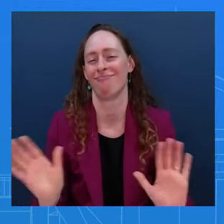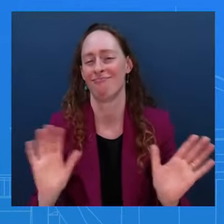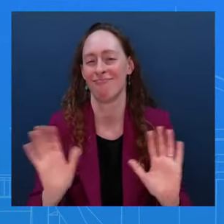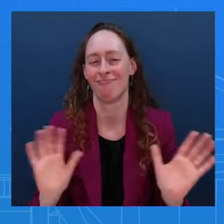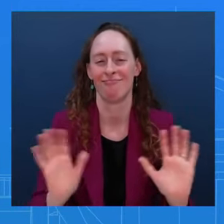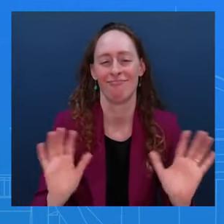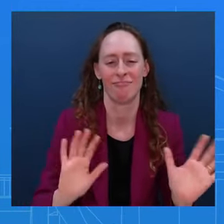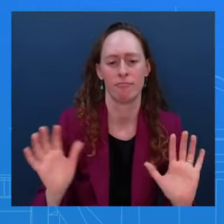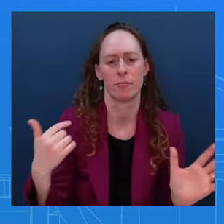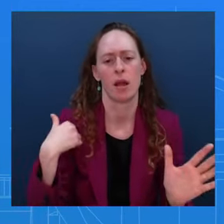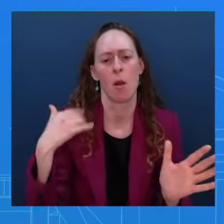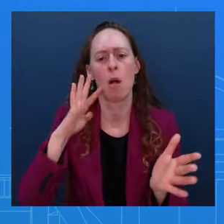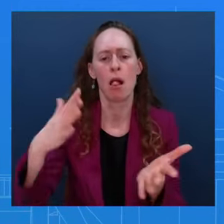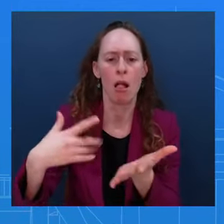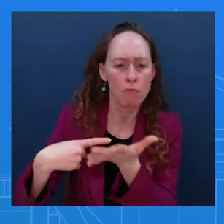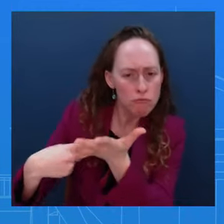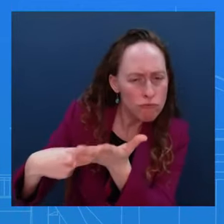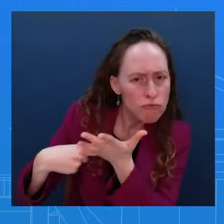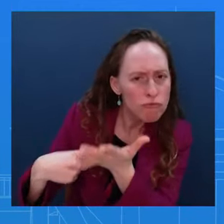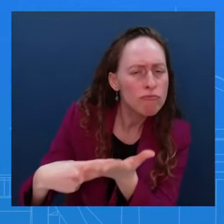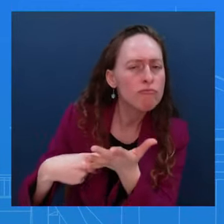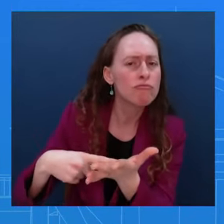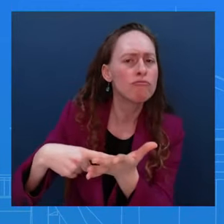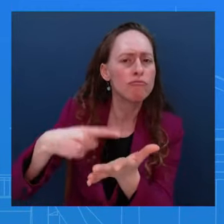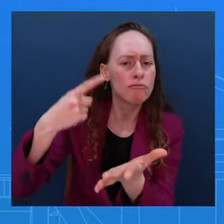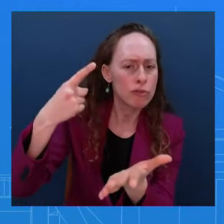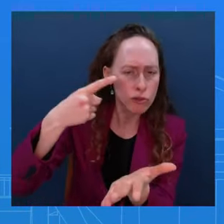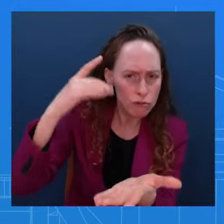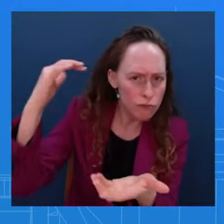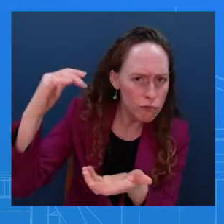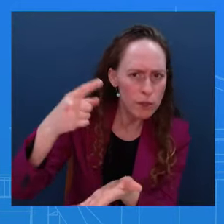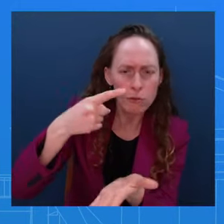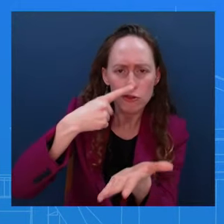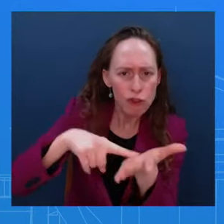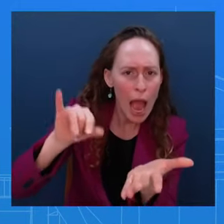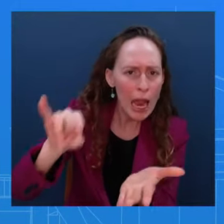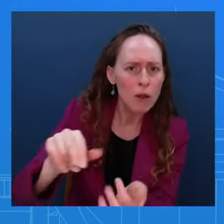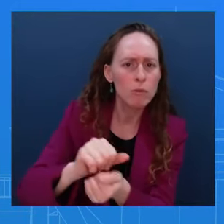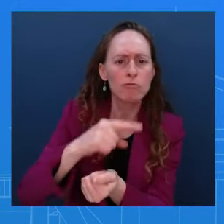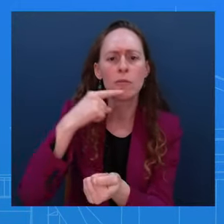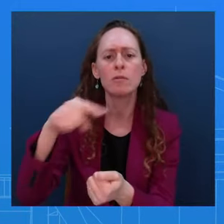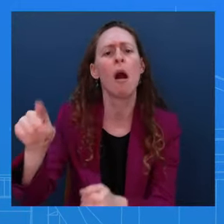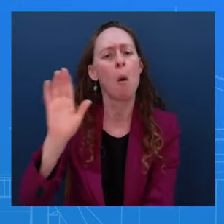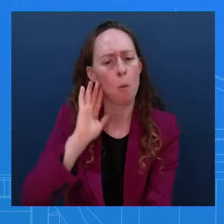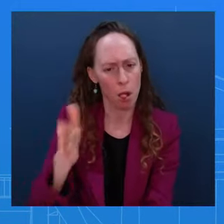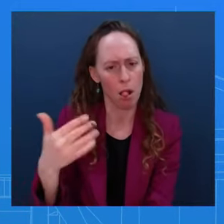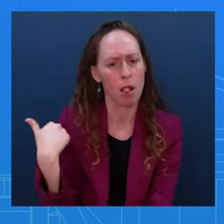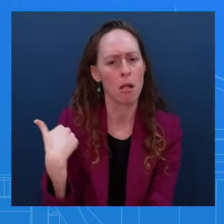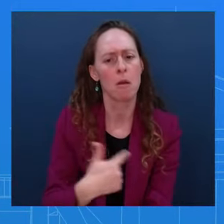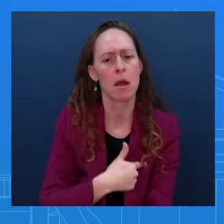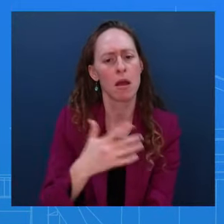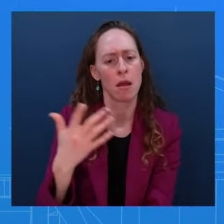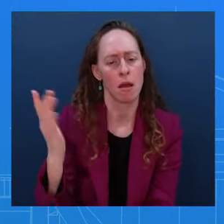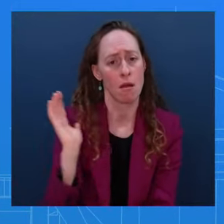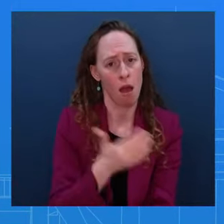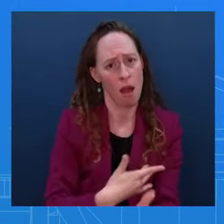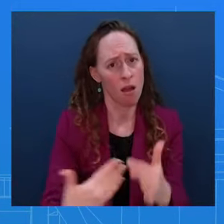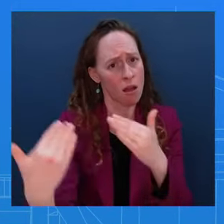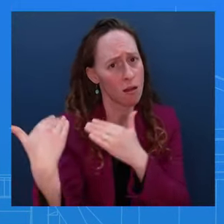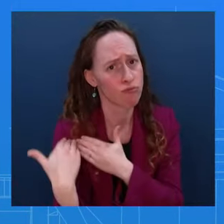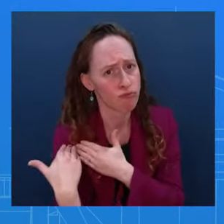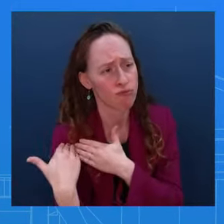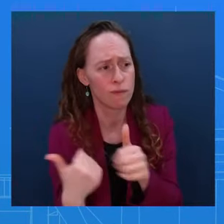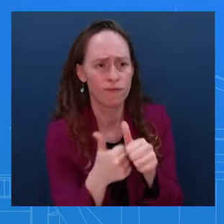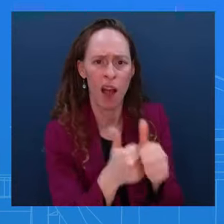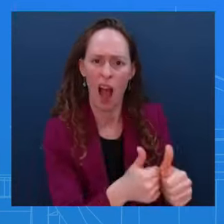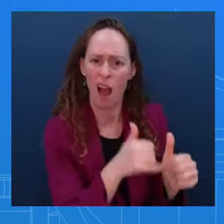with our allies and partners. We are a signatory to that treaty. We take our obligations under that treaty very seriously, and we have no intention of violating it. There's